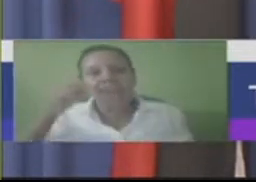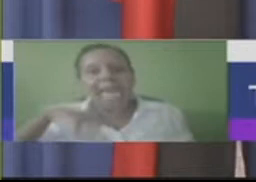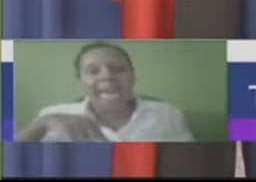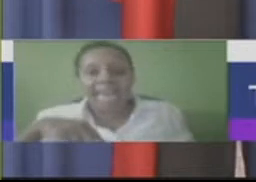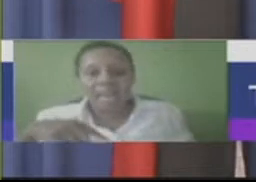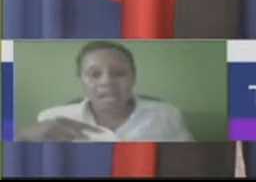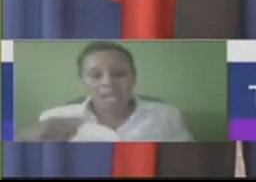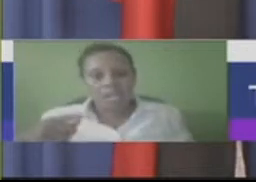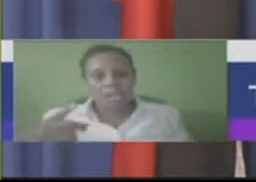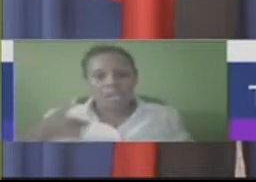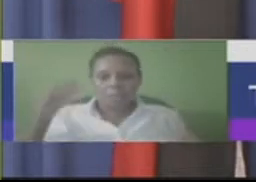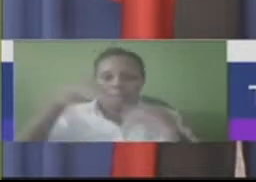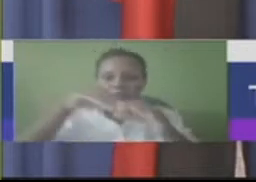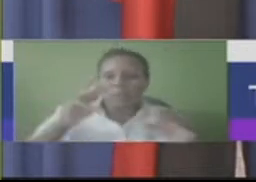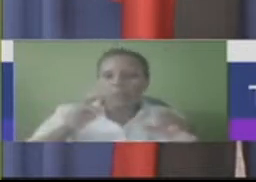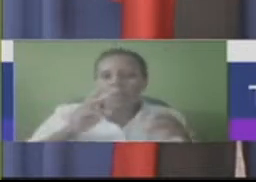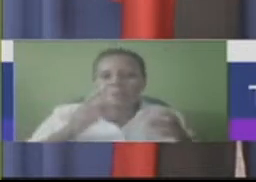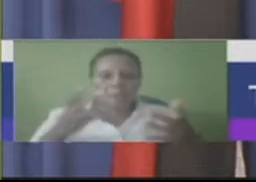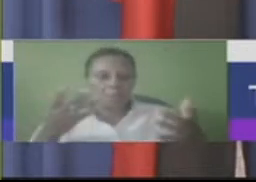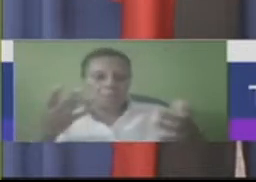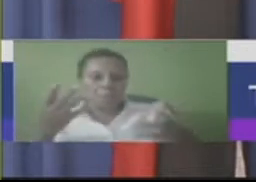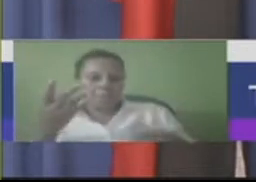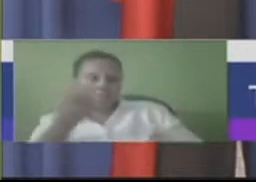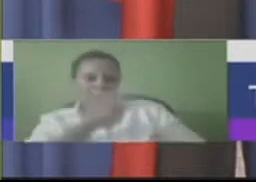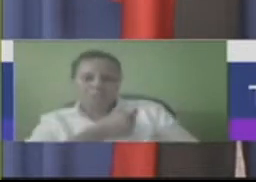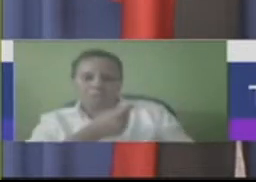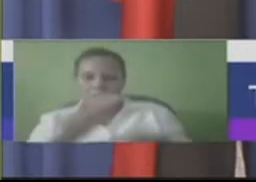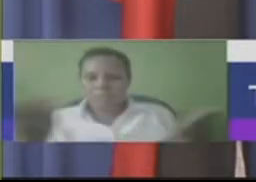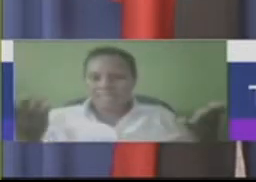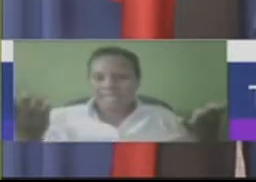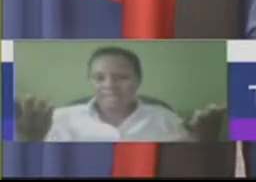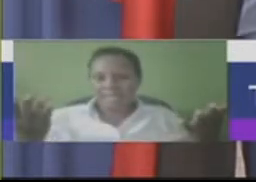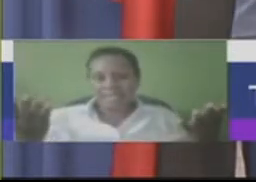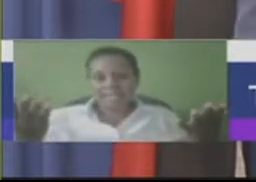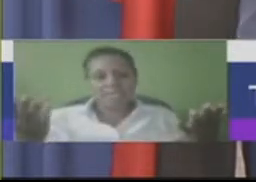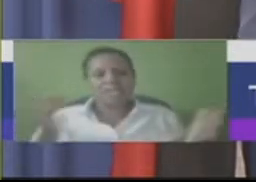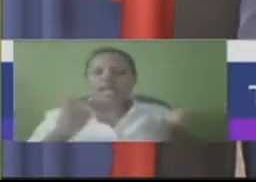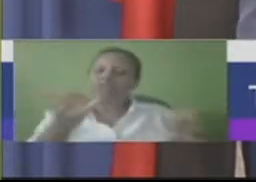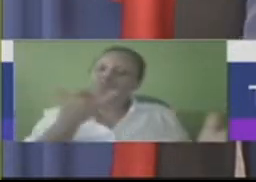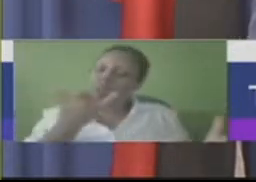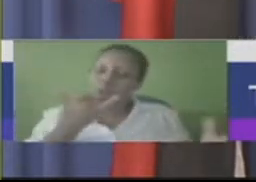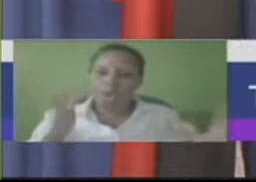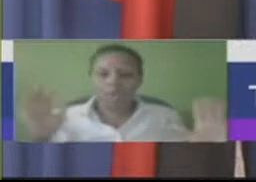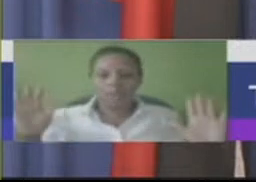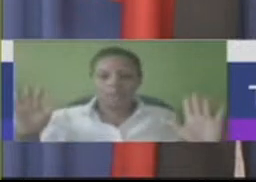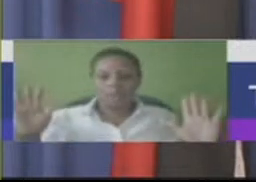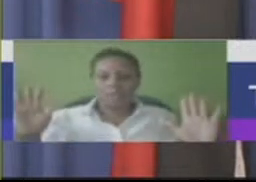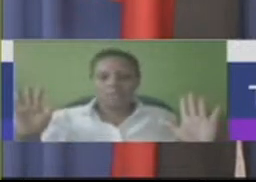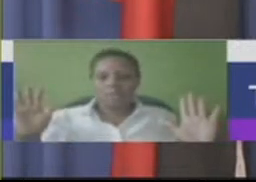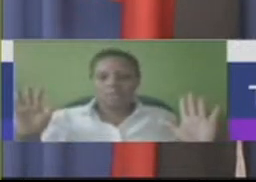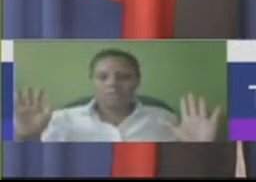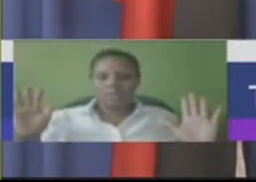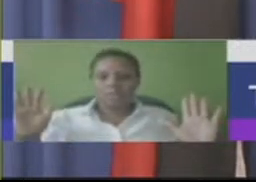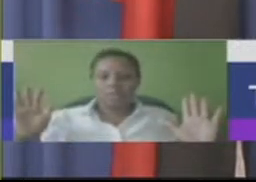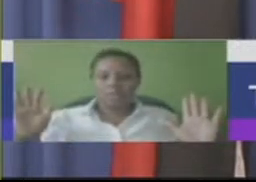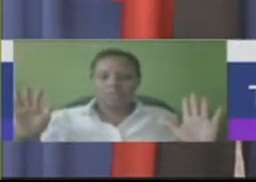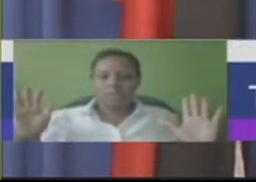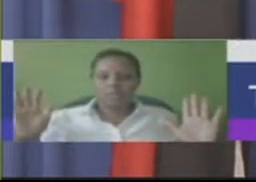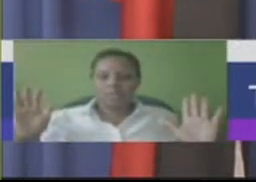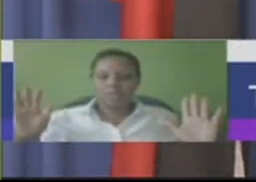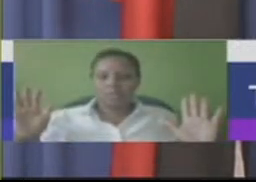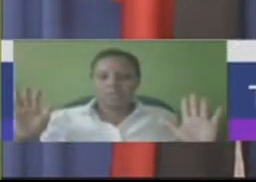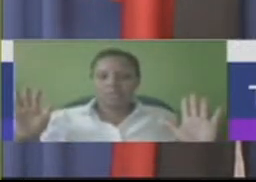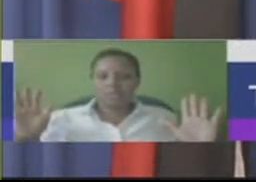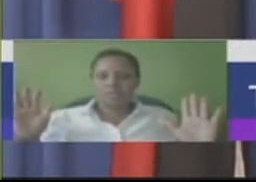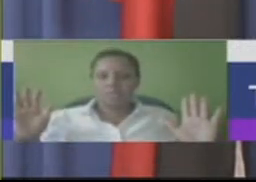that are, and I mean from day one I told you, given what the country and the world dealing with, charlatans will appear, and we have to protect ourselves from